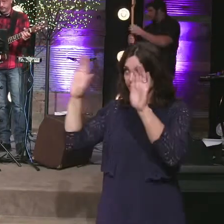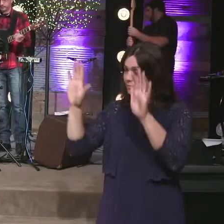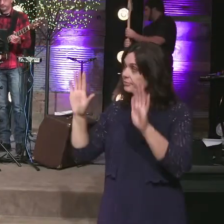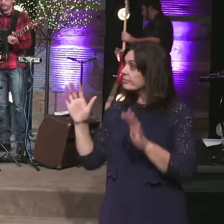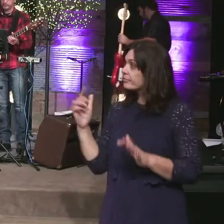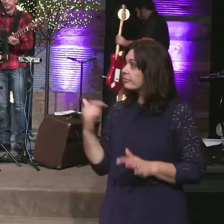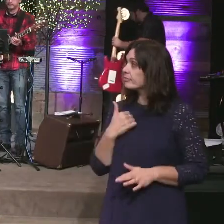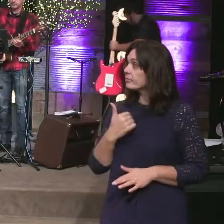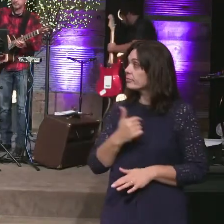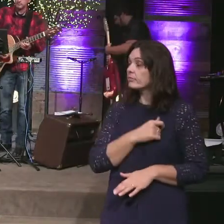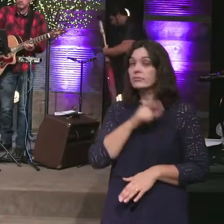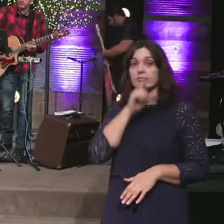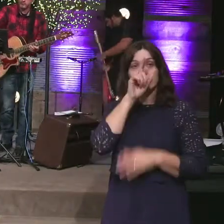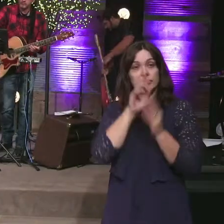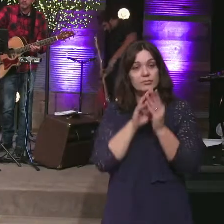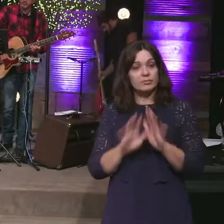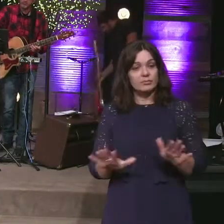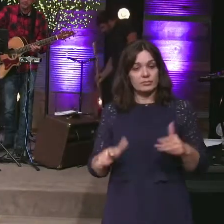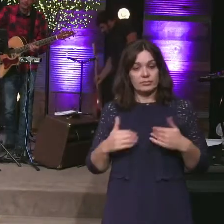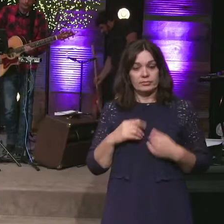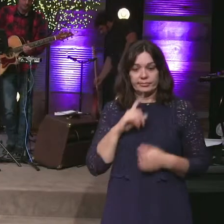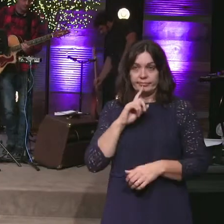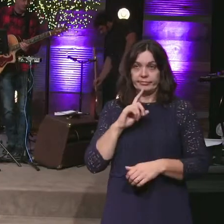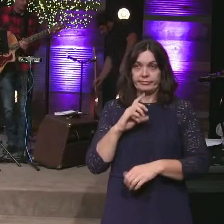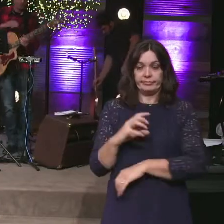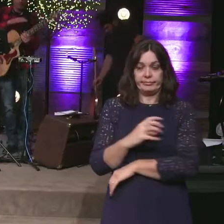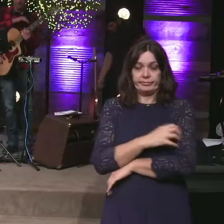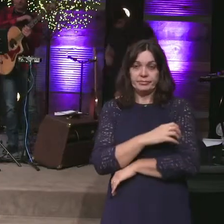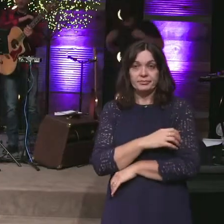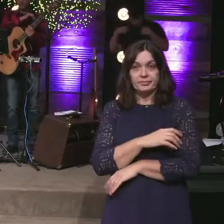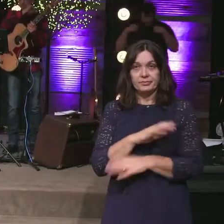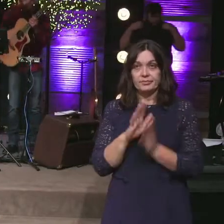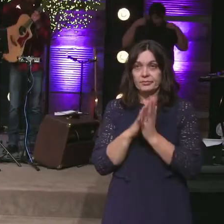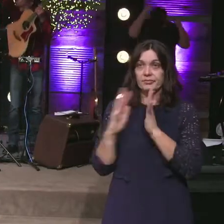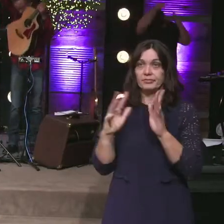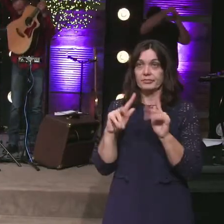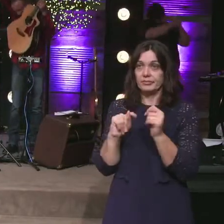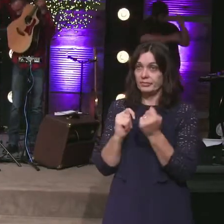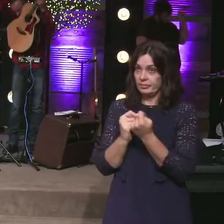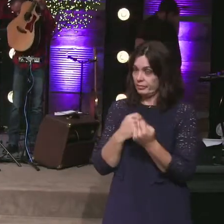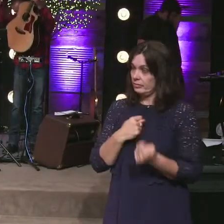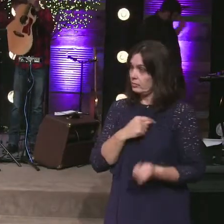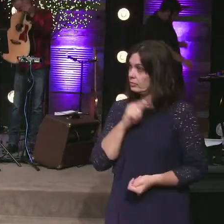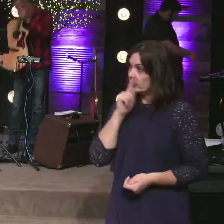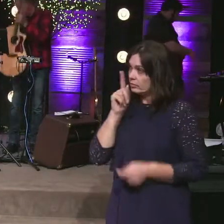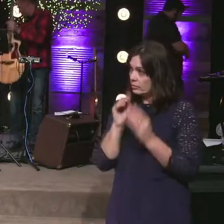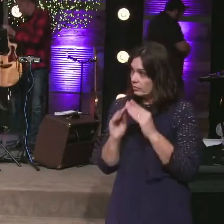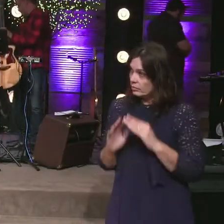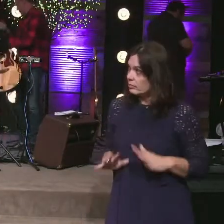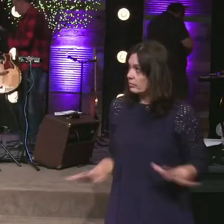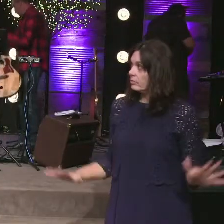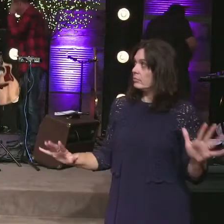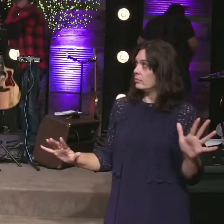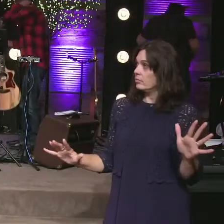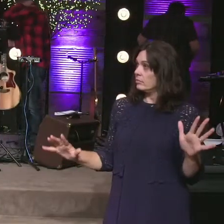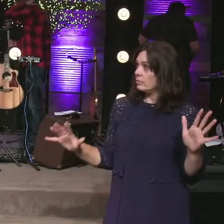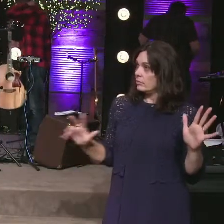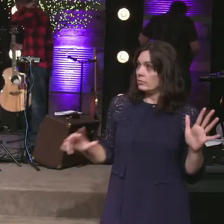We're so blessed to have an anointed praise team, you know. We are blessed. We are blessed among men and